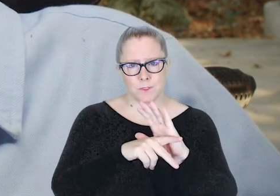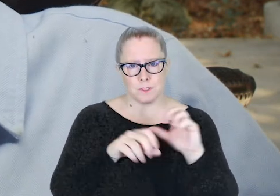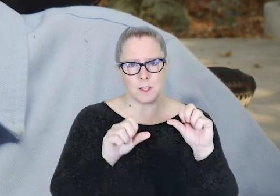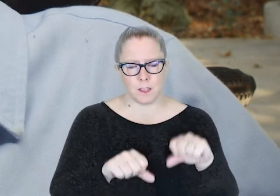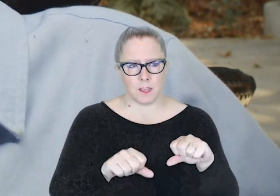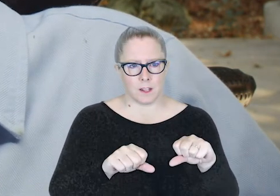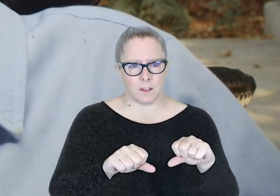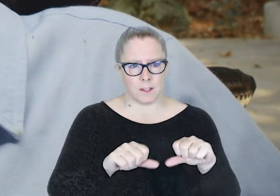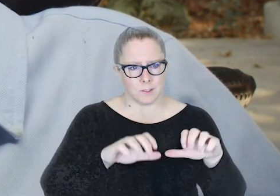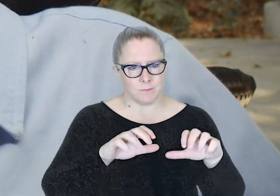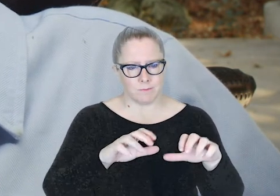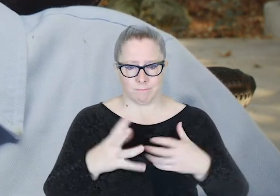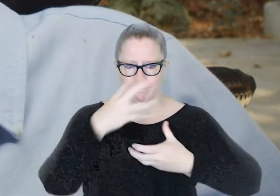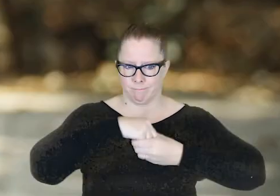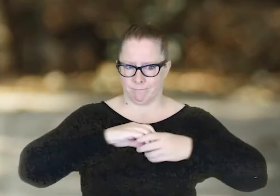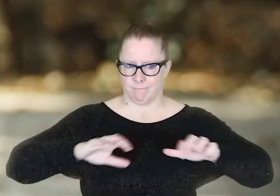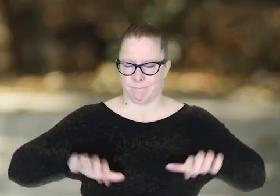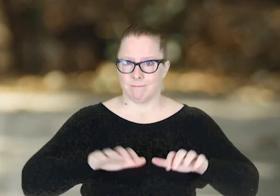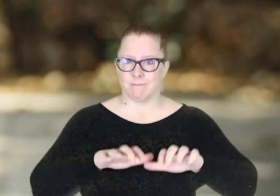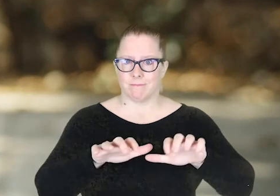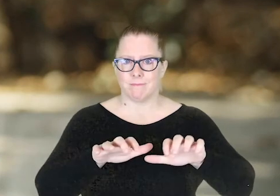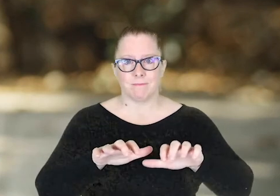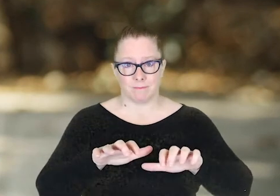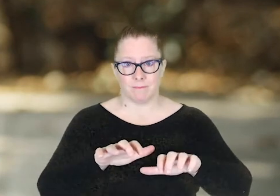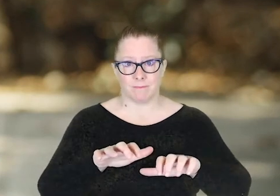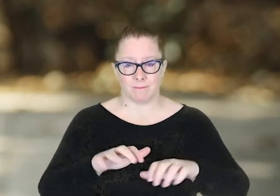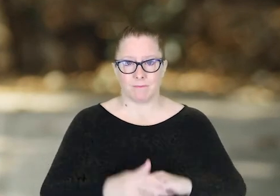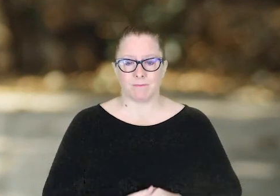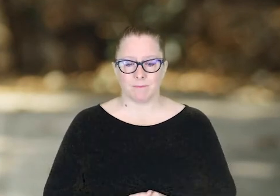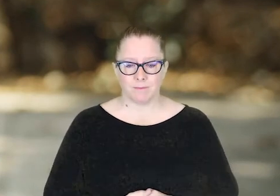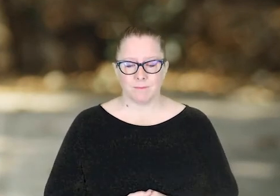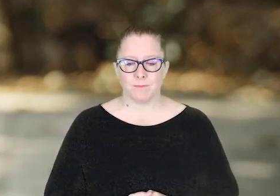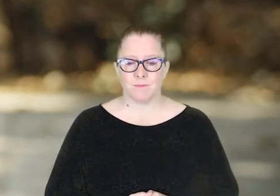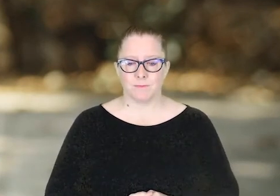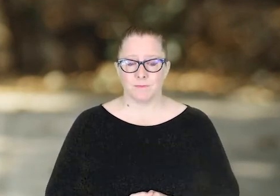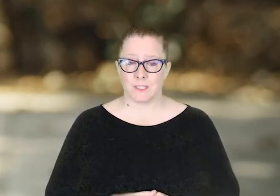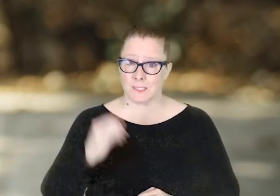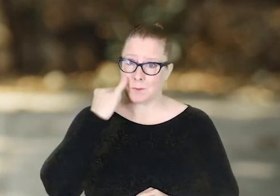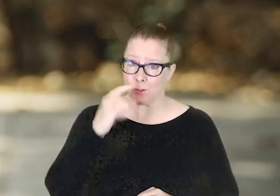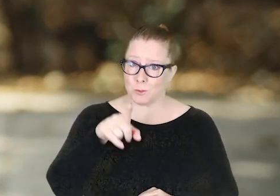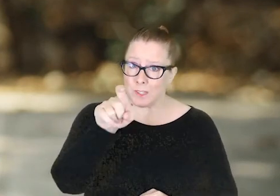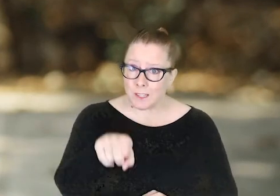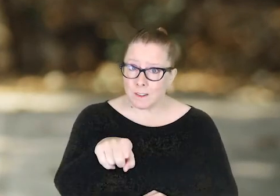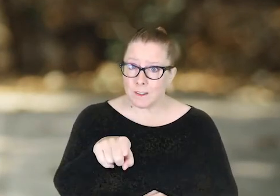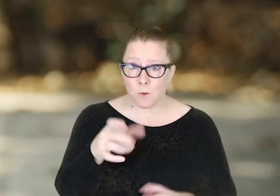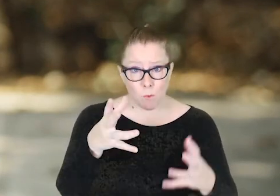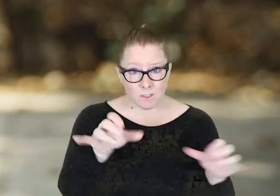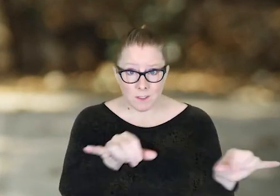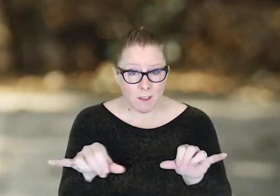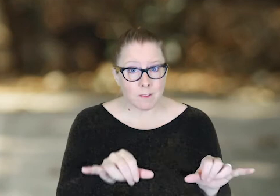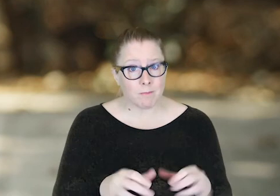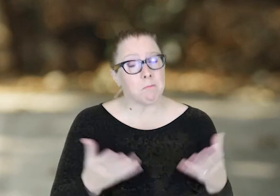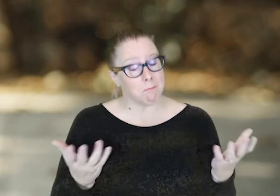brought into practice. I mean, wouldn't you want it for yourself if you were ever to